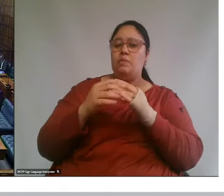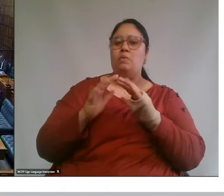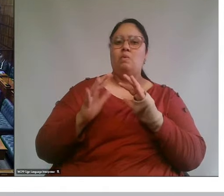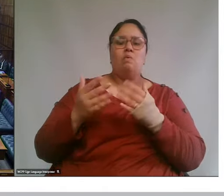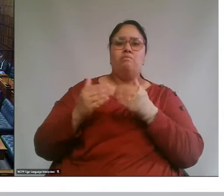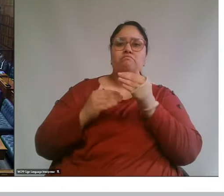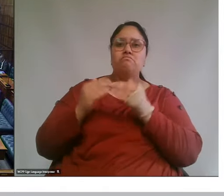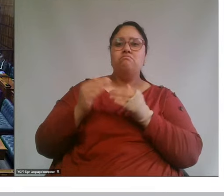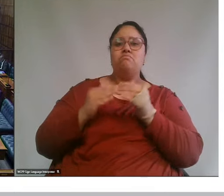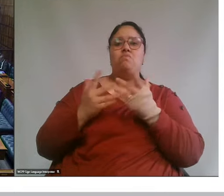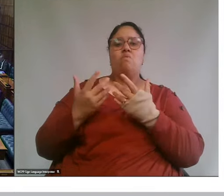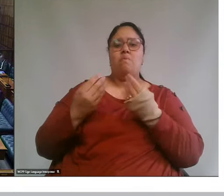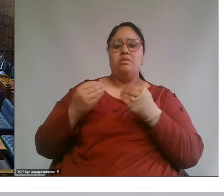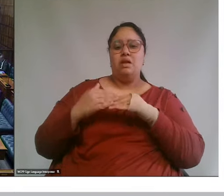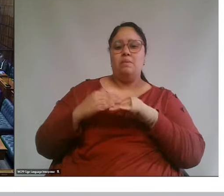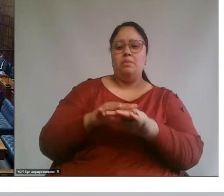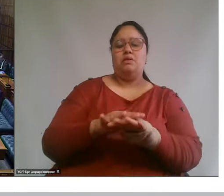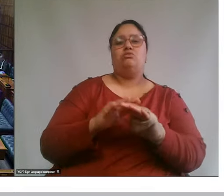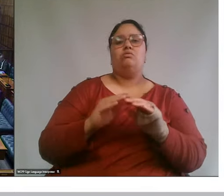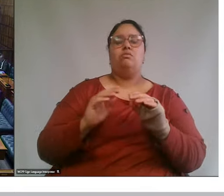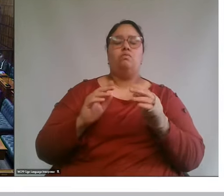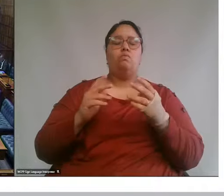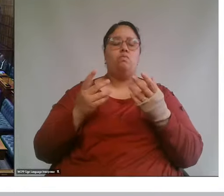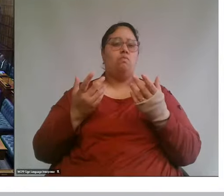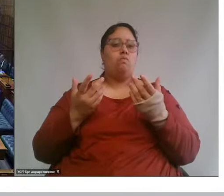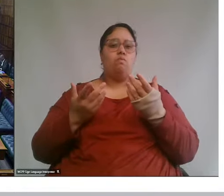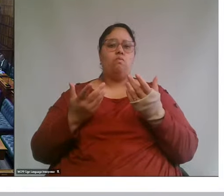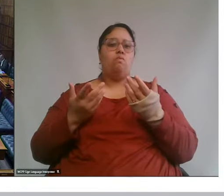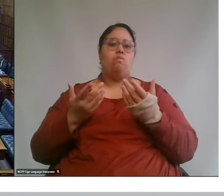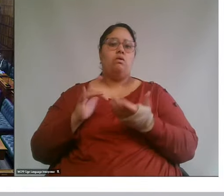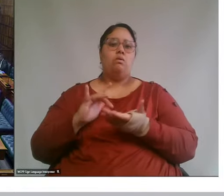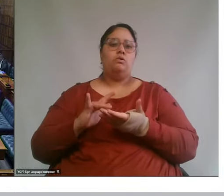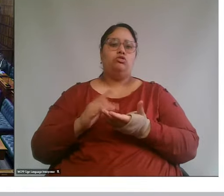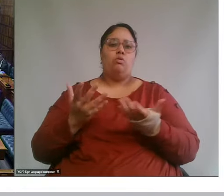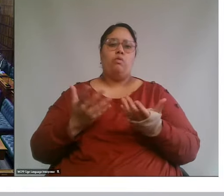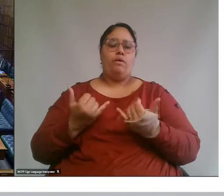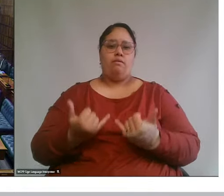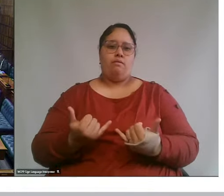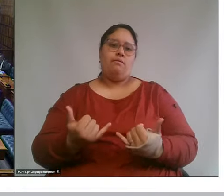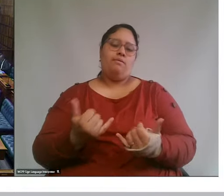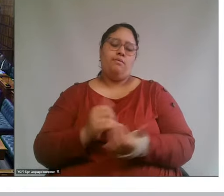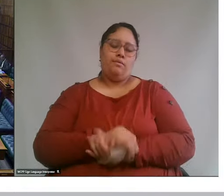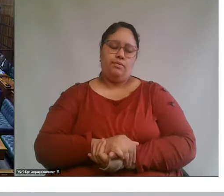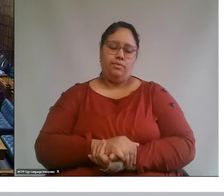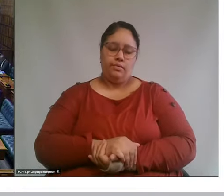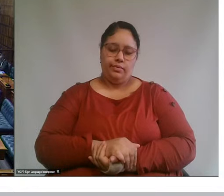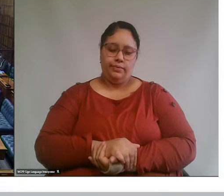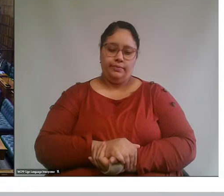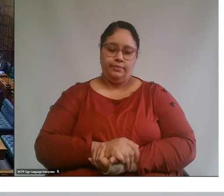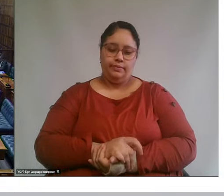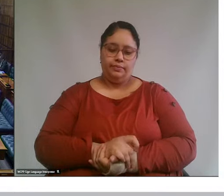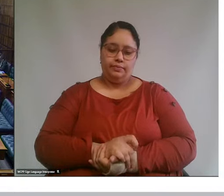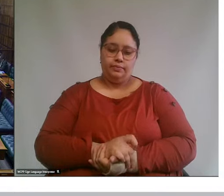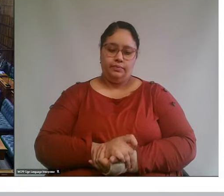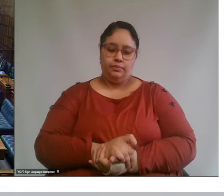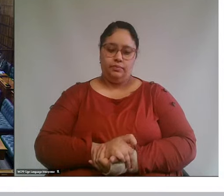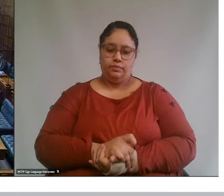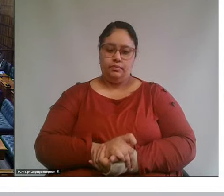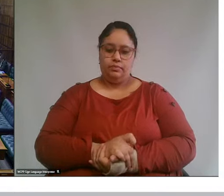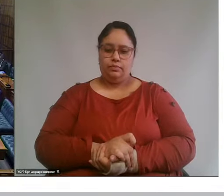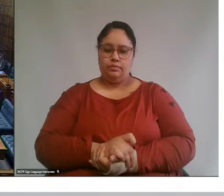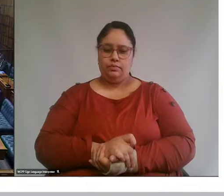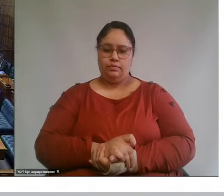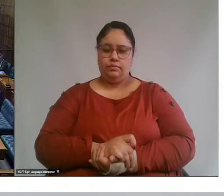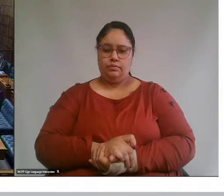is it still in the implementation phase or where where are we as far as that is concerned and then on